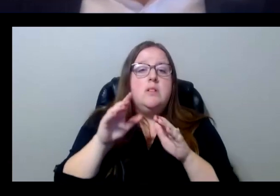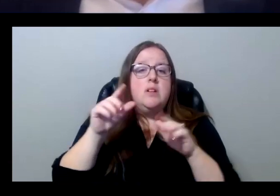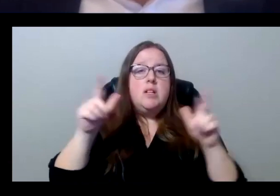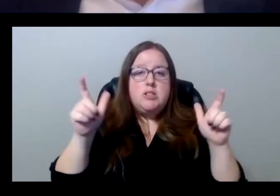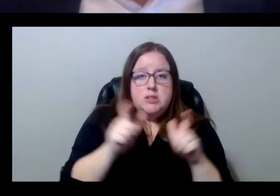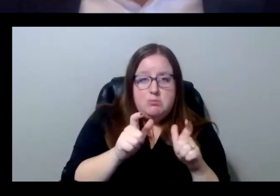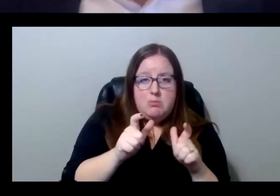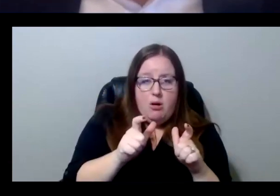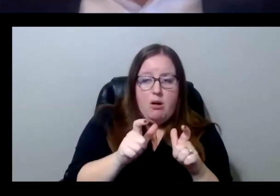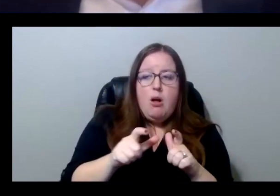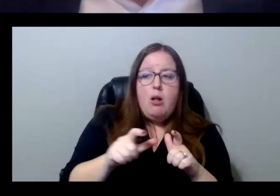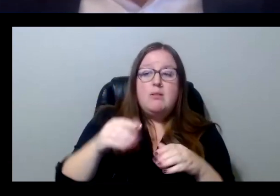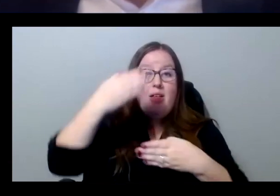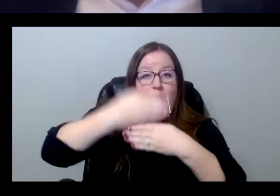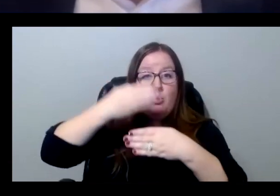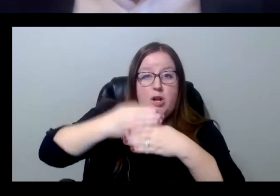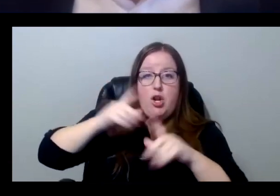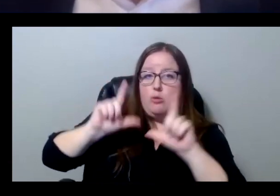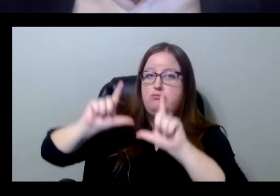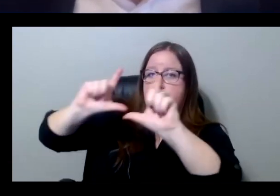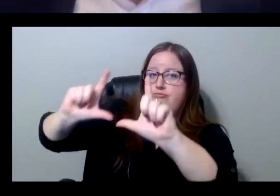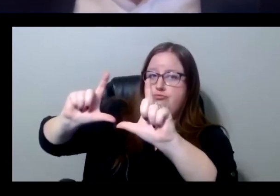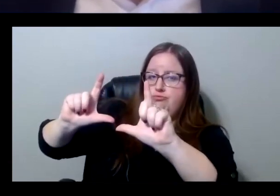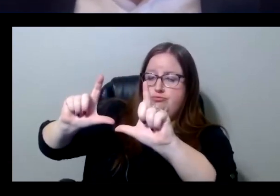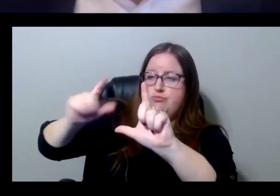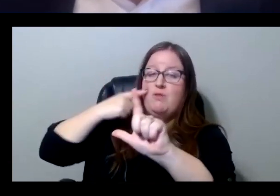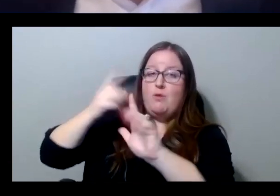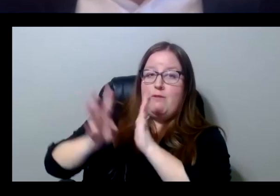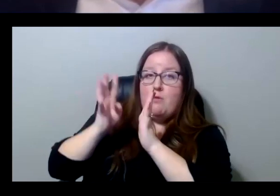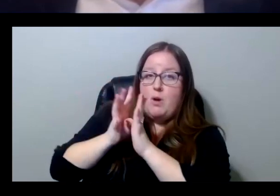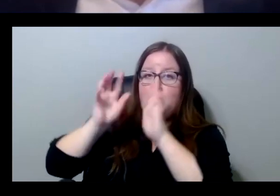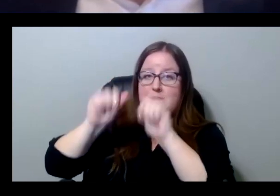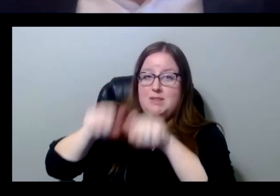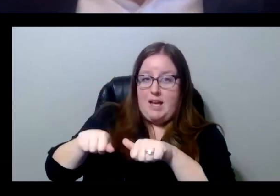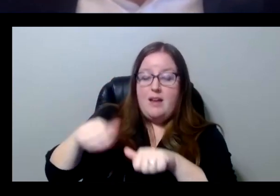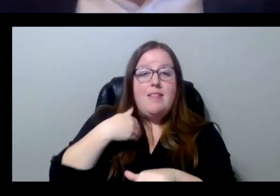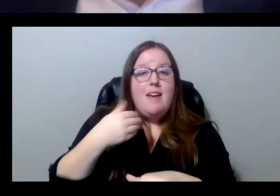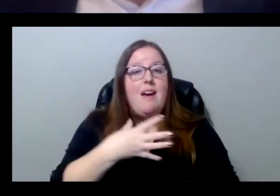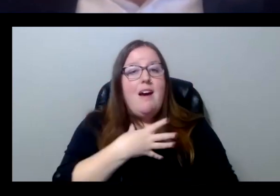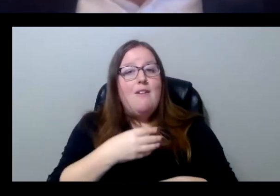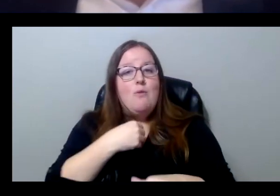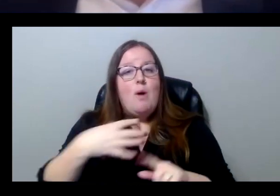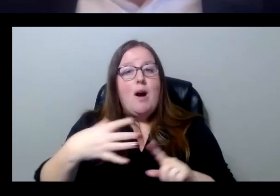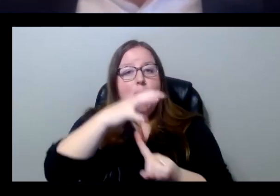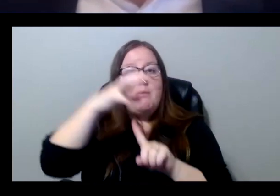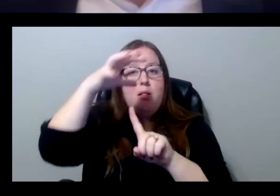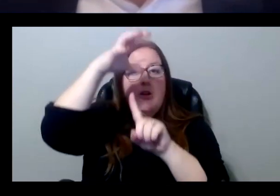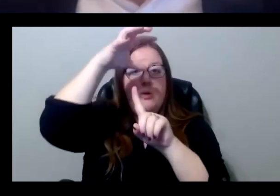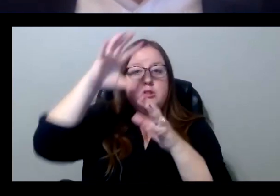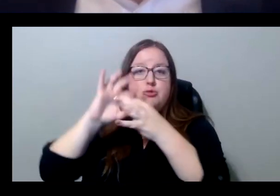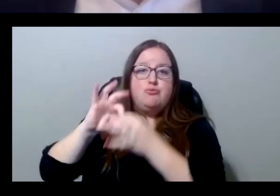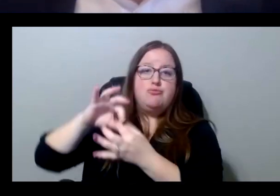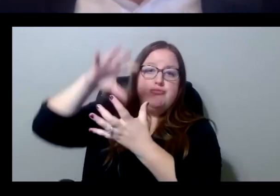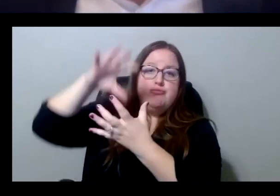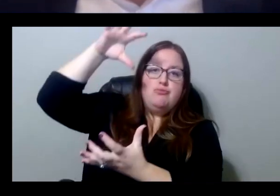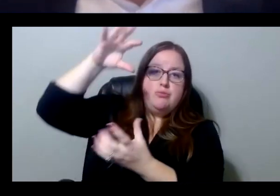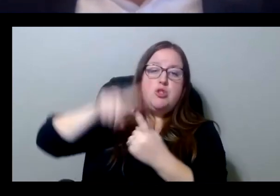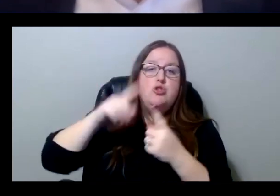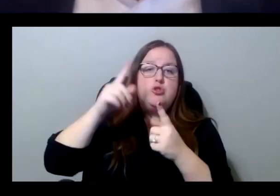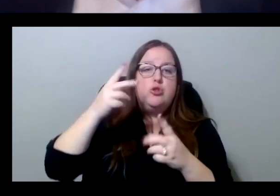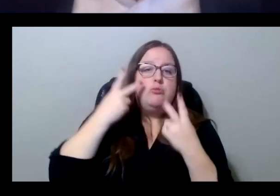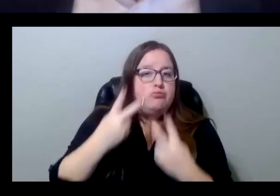certainly Catholic Croats as well, who were in the minority in Bosnia, but Bosniaks. It's estimated that 25